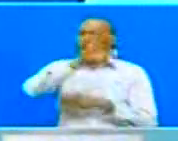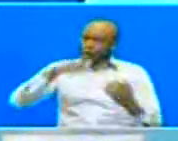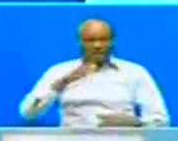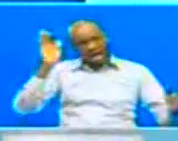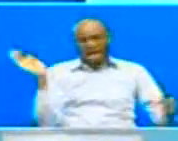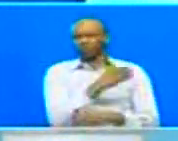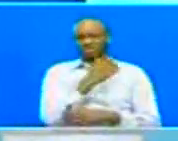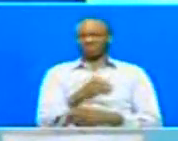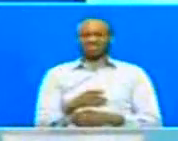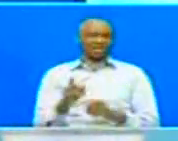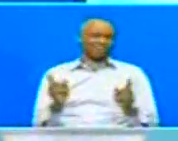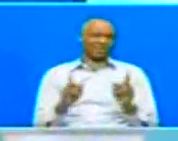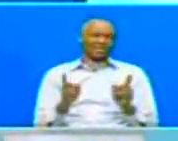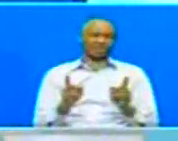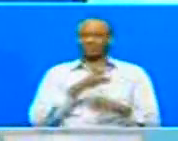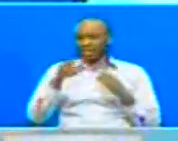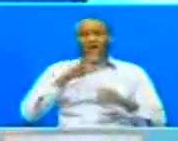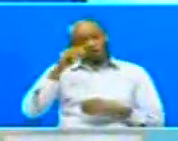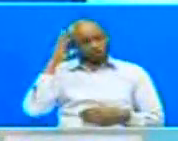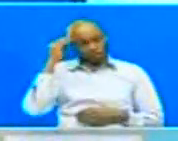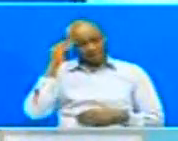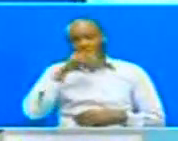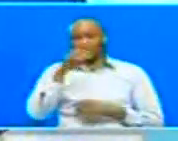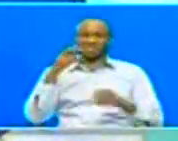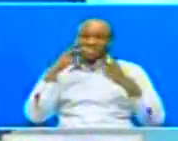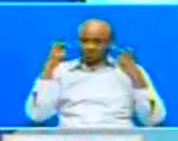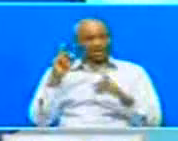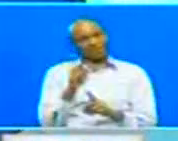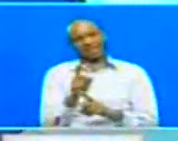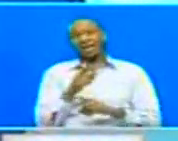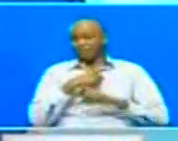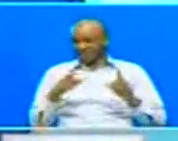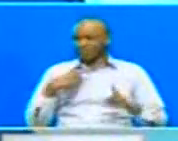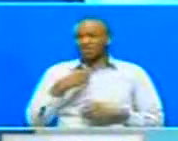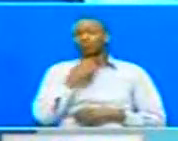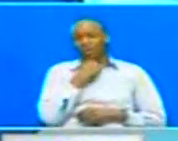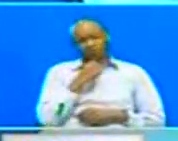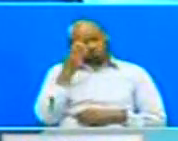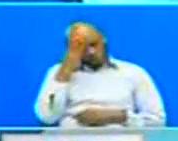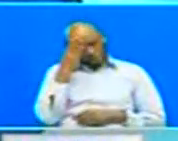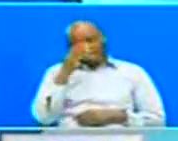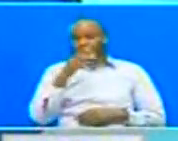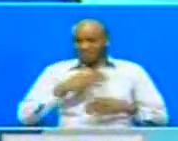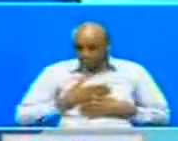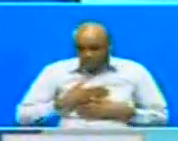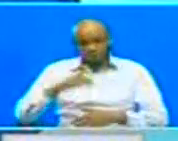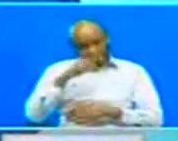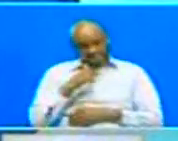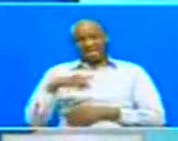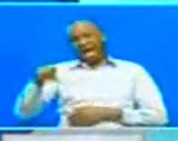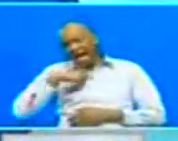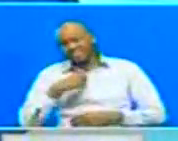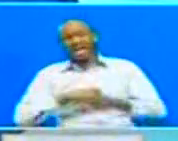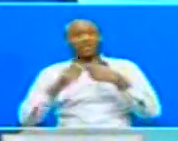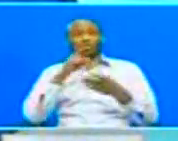profile all Somali refugees and say they are terrorists. Okay. I'm not even sure we have that proof yet. But then I really would have loved Mheshimiwa to tell us what is it that they have done